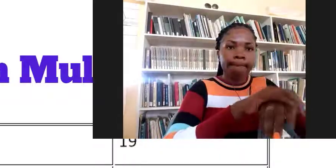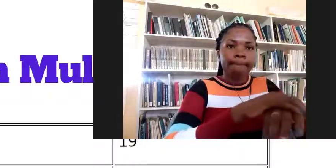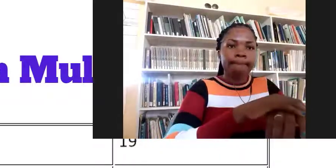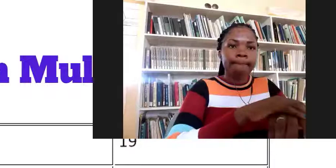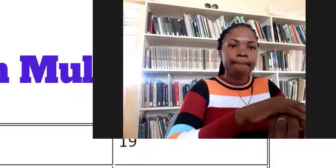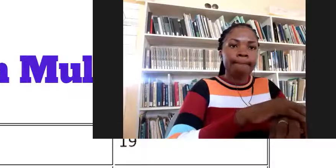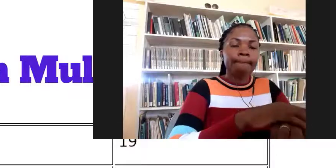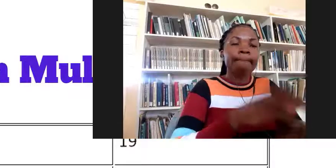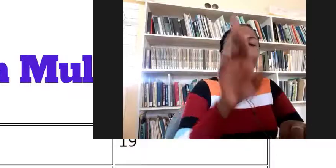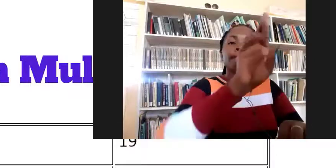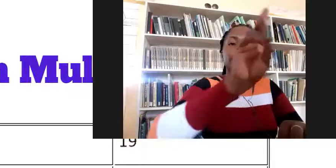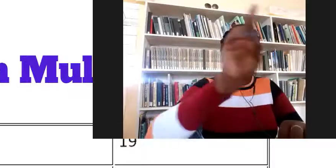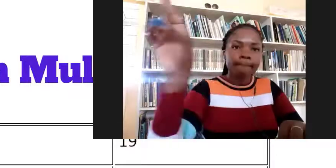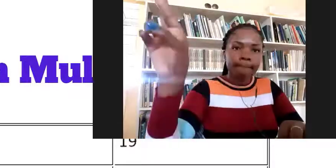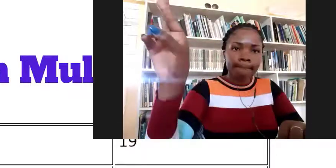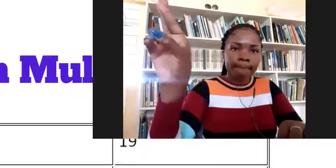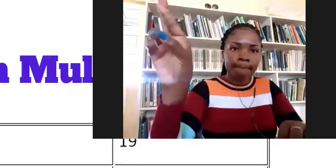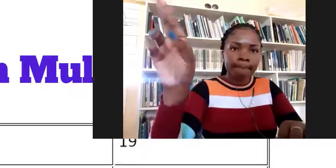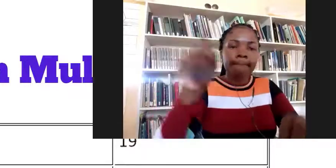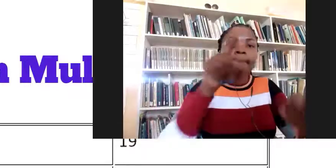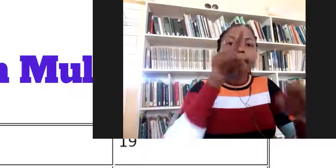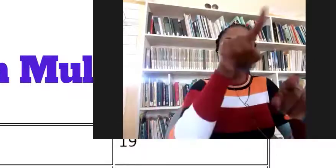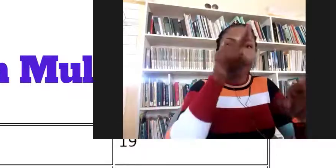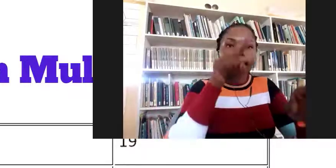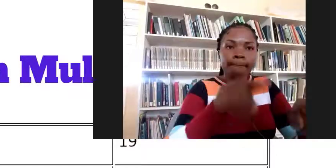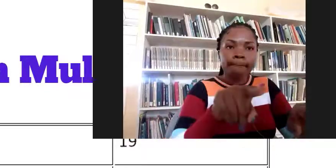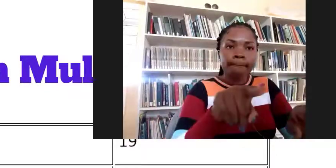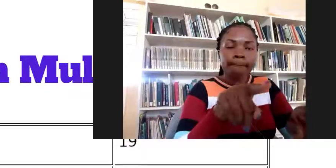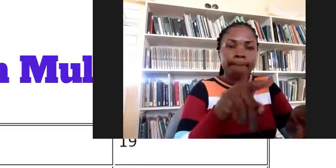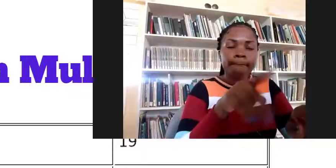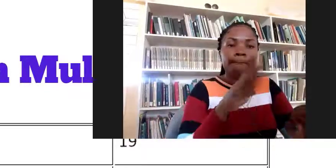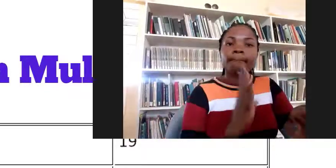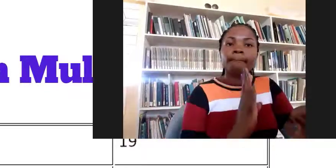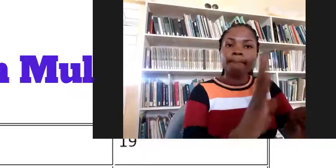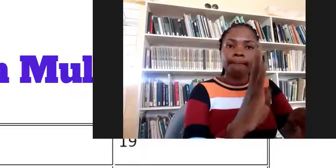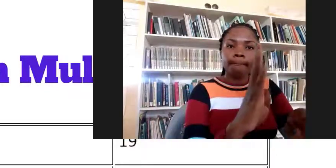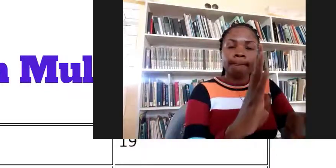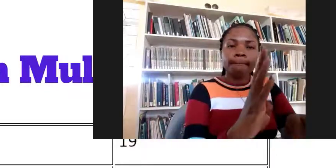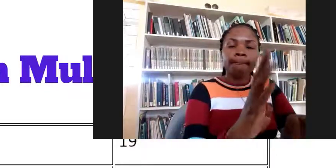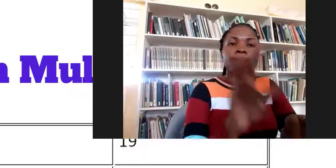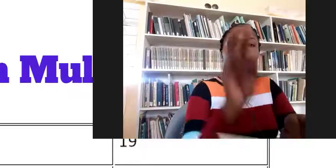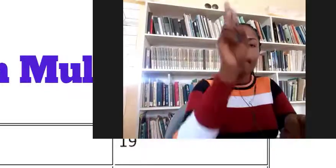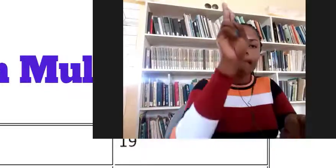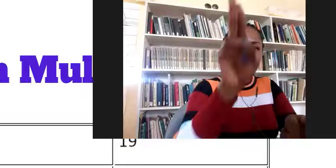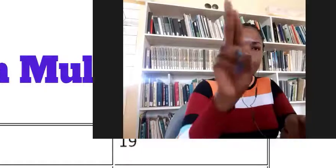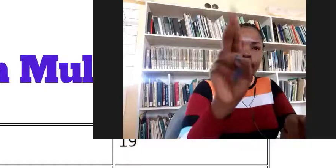we get the result to be 1.